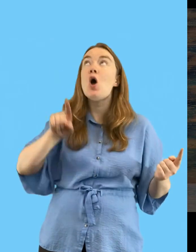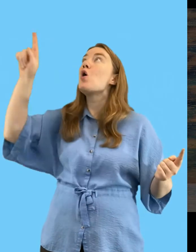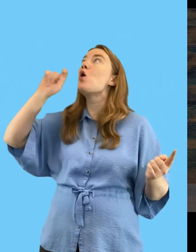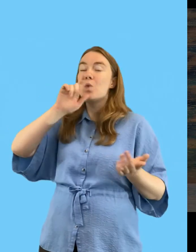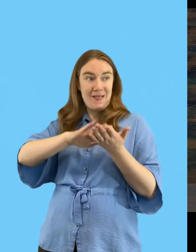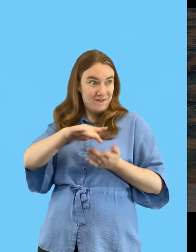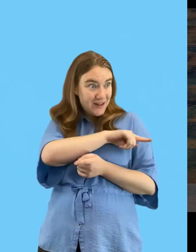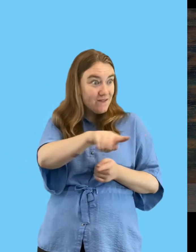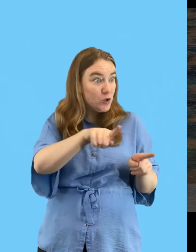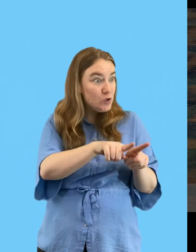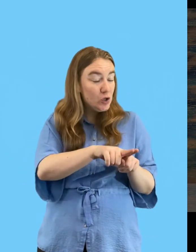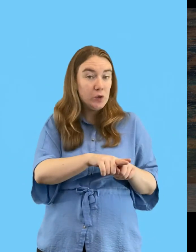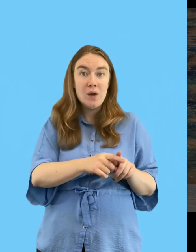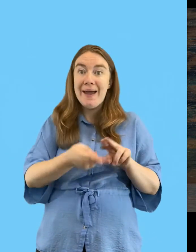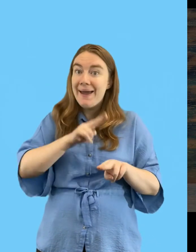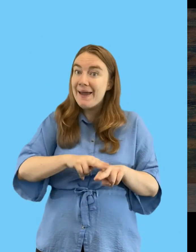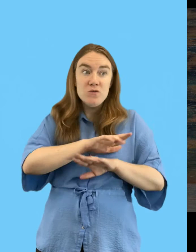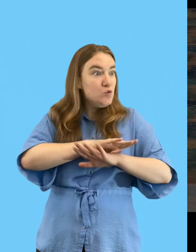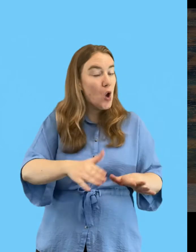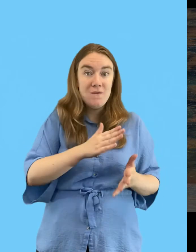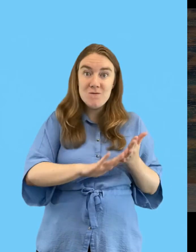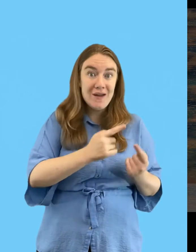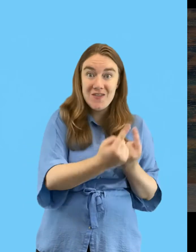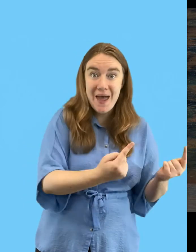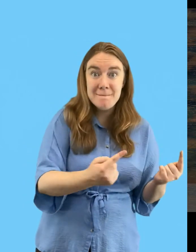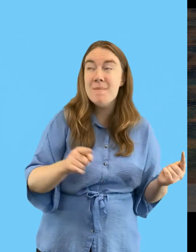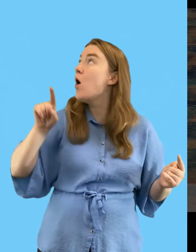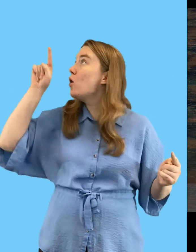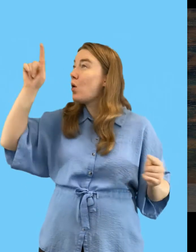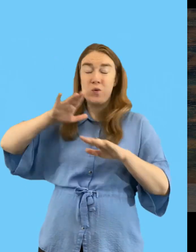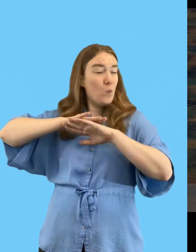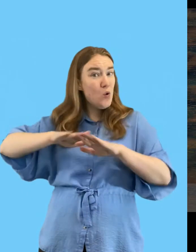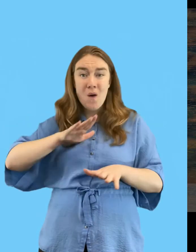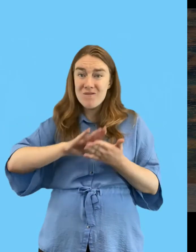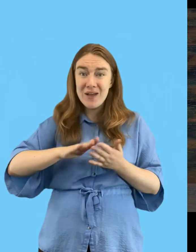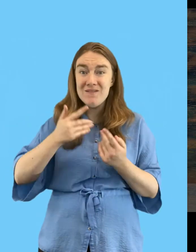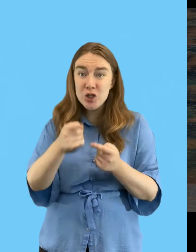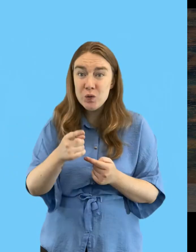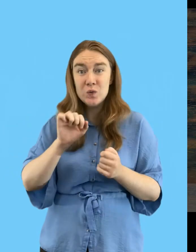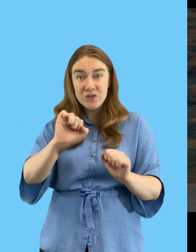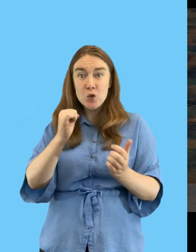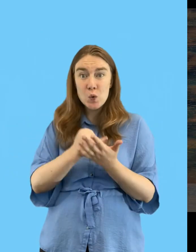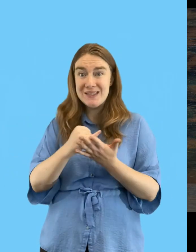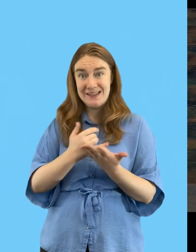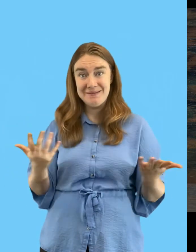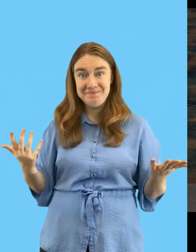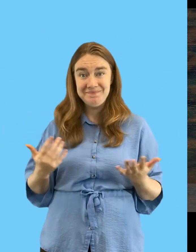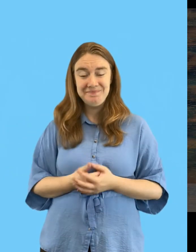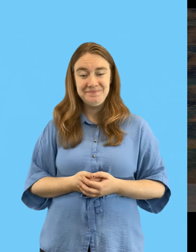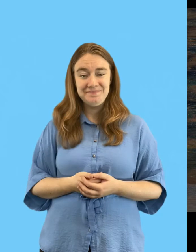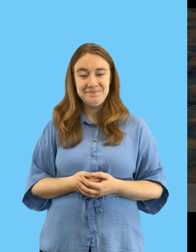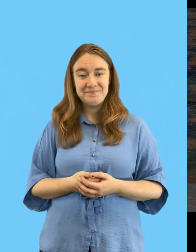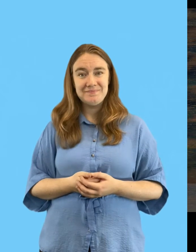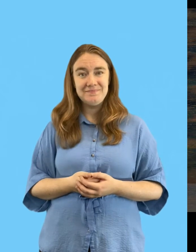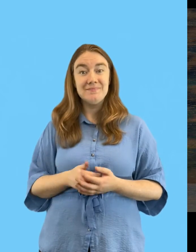But if you don't forgive others their sins, your Father will not forgive your sins." And